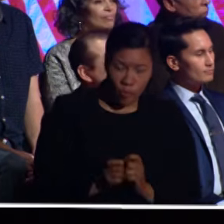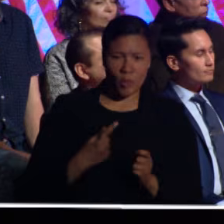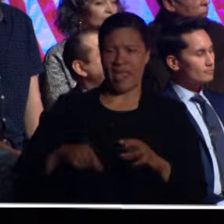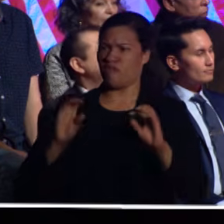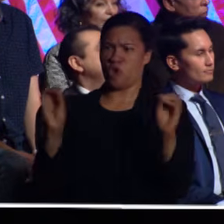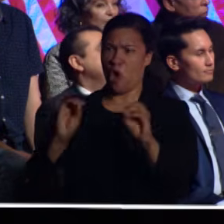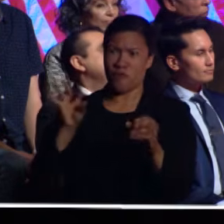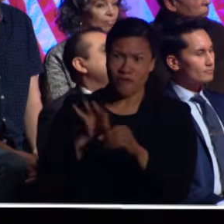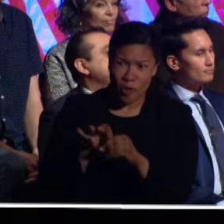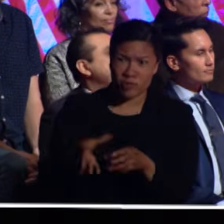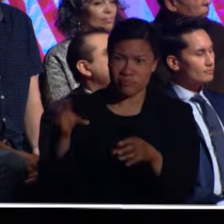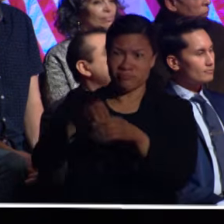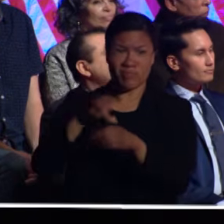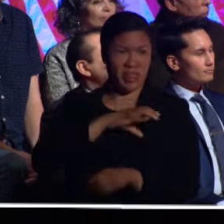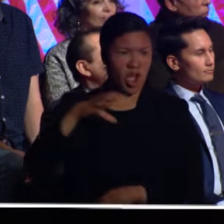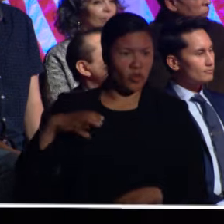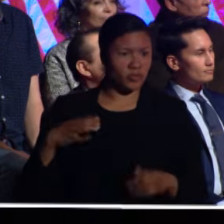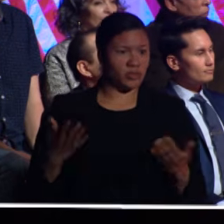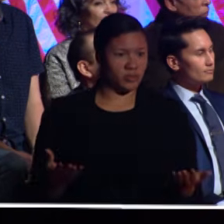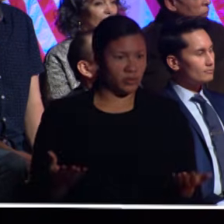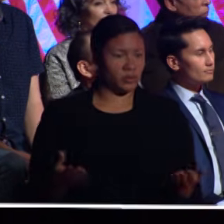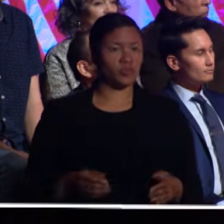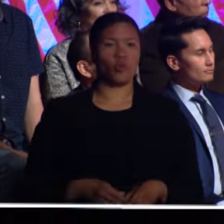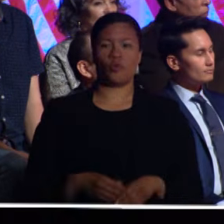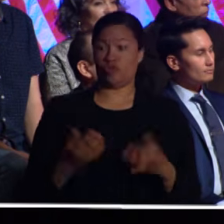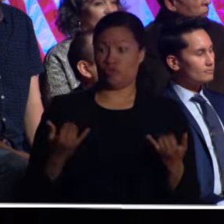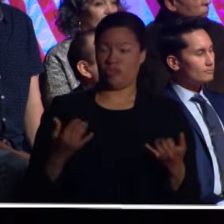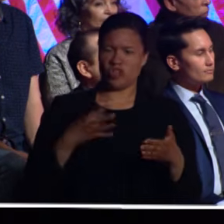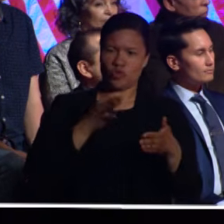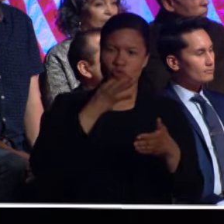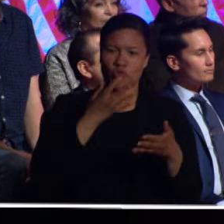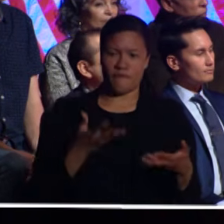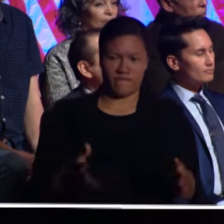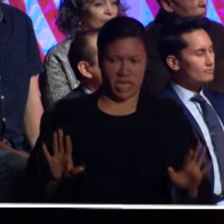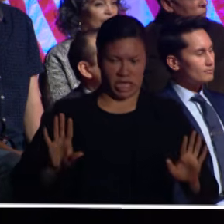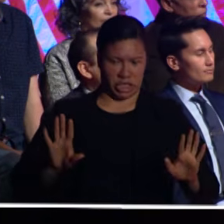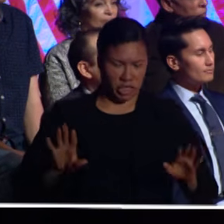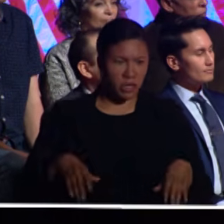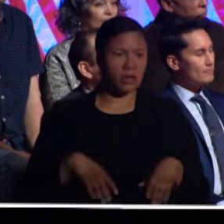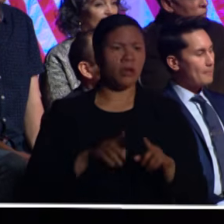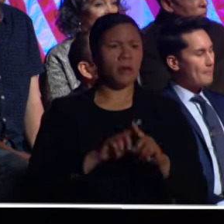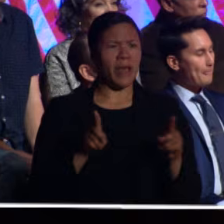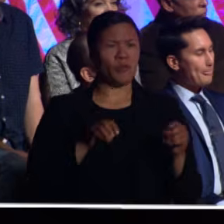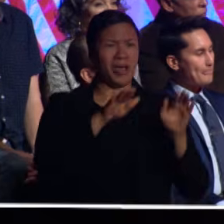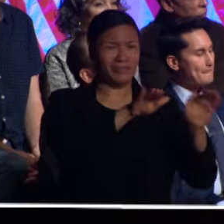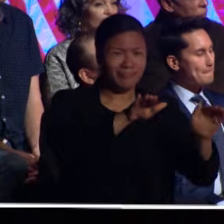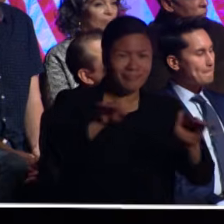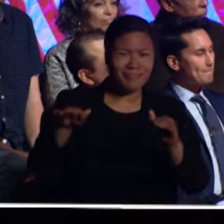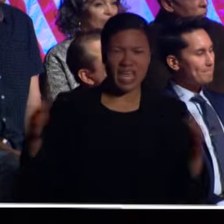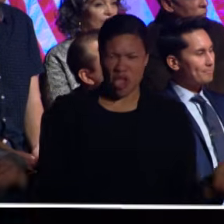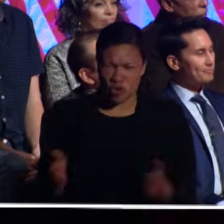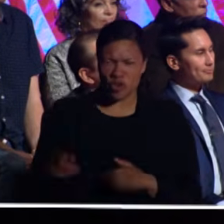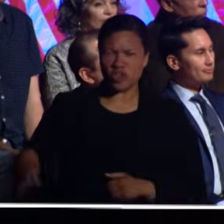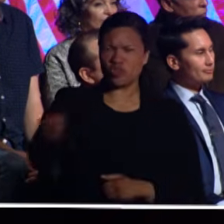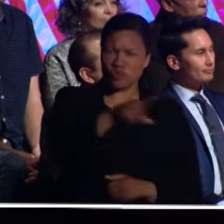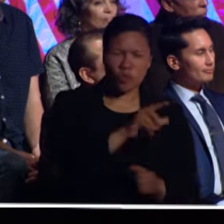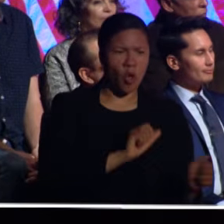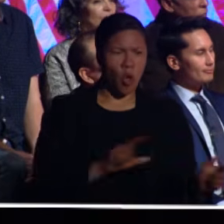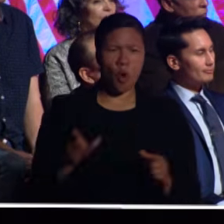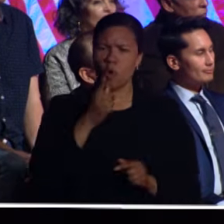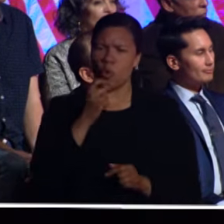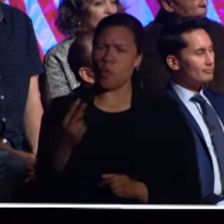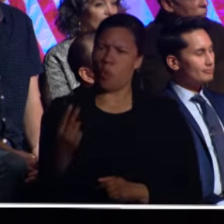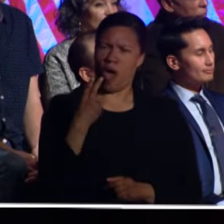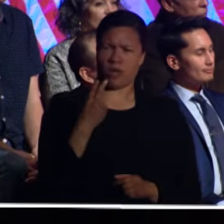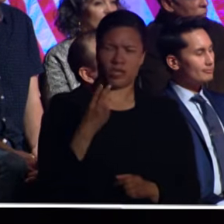values. So tonight, as I close, I want to urge every single person in this room and every single person watching